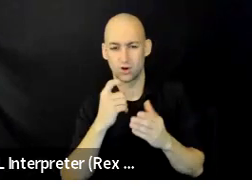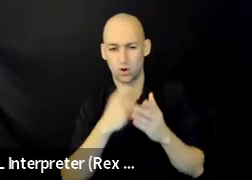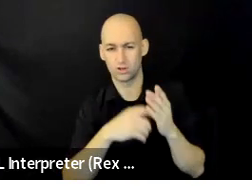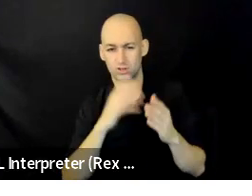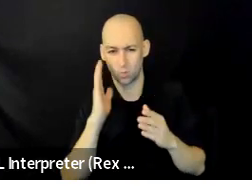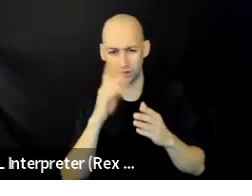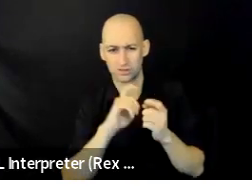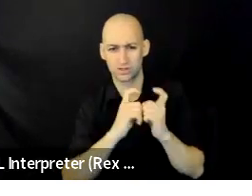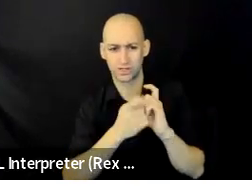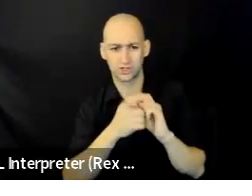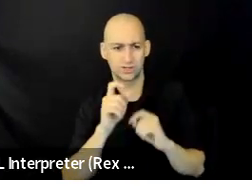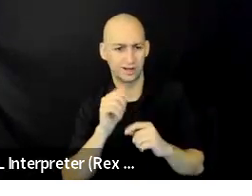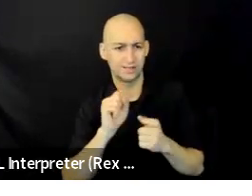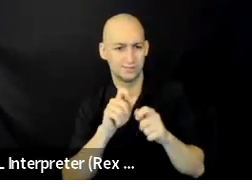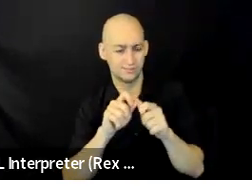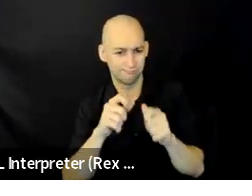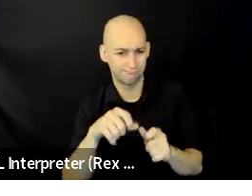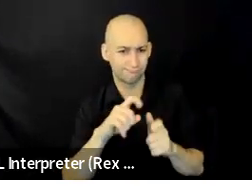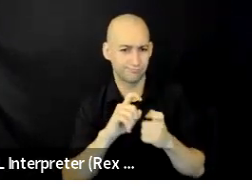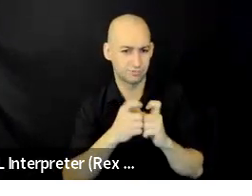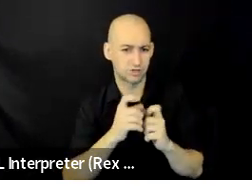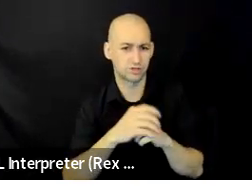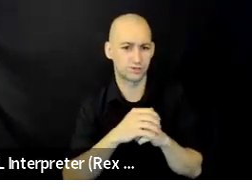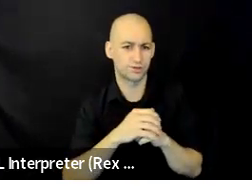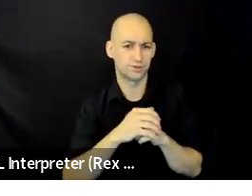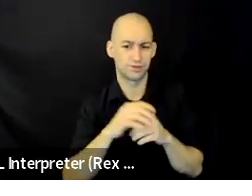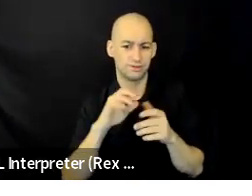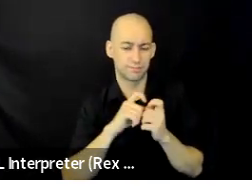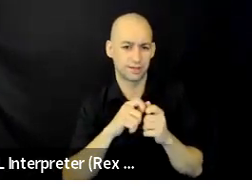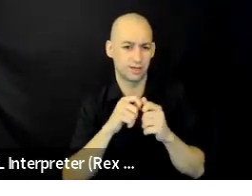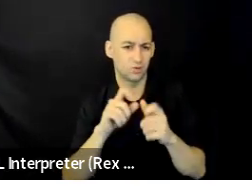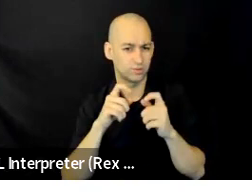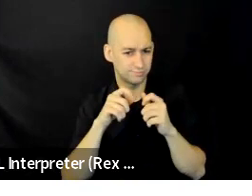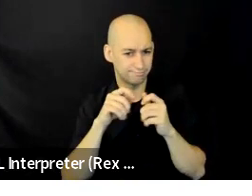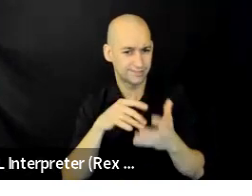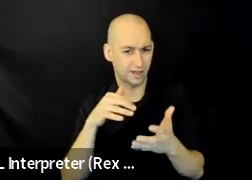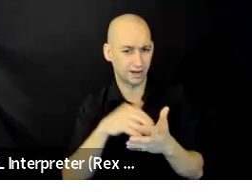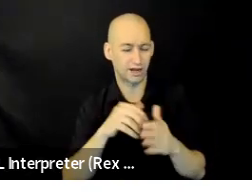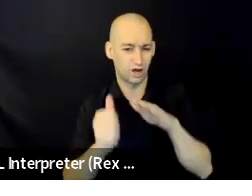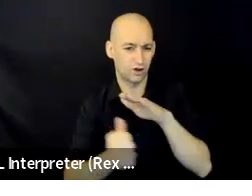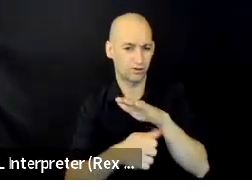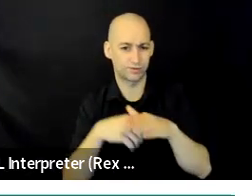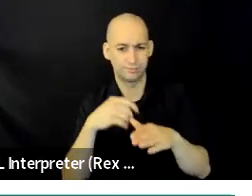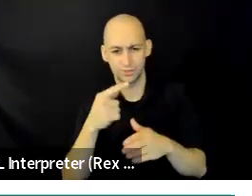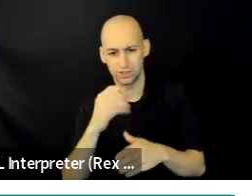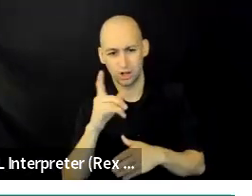change as we refine the scope and as we continue to study the underlying geology. Next slide,